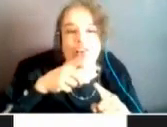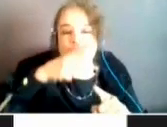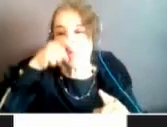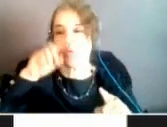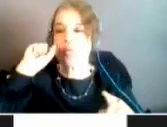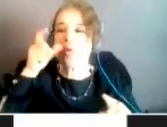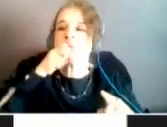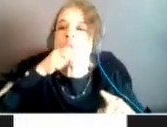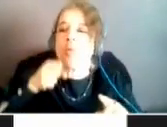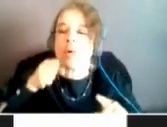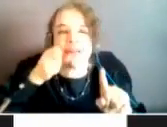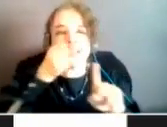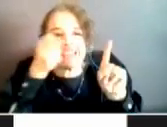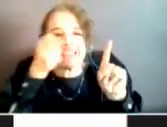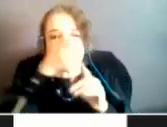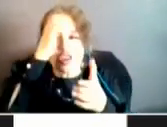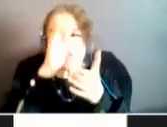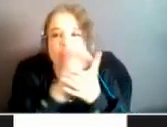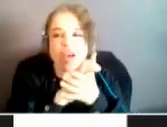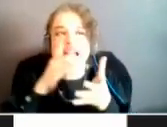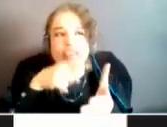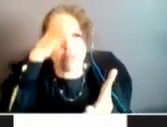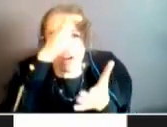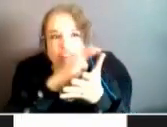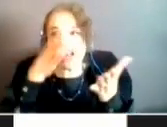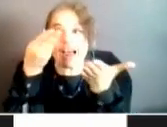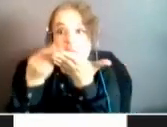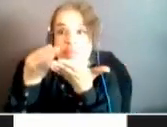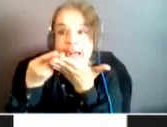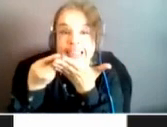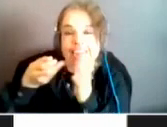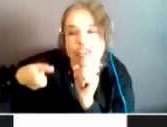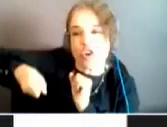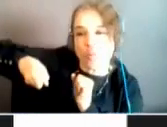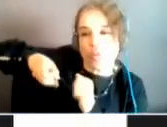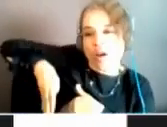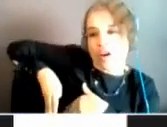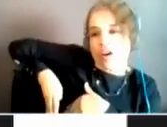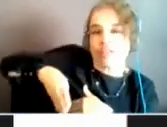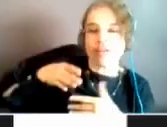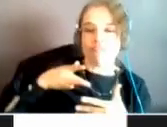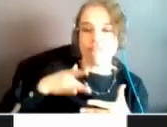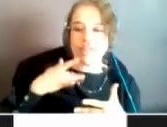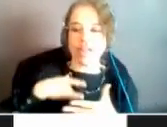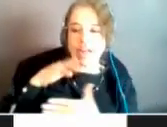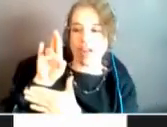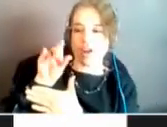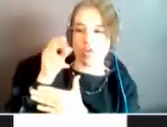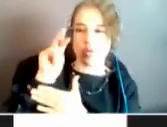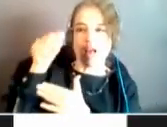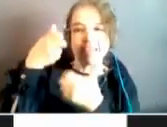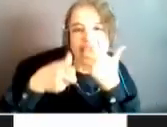they're old and they believe that they carry a lot of cash. Again, feeling a burden is another